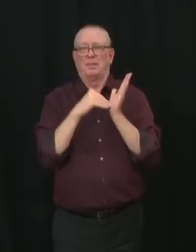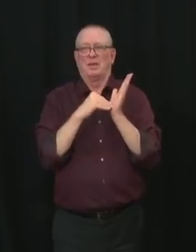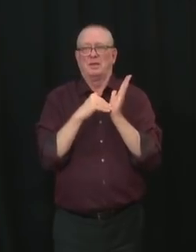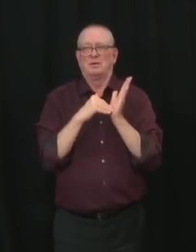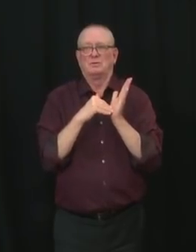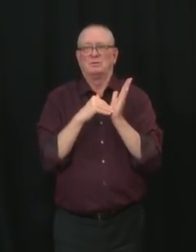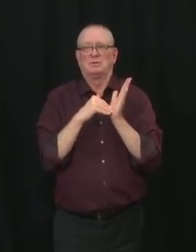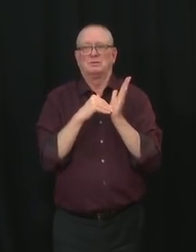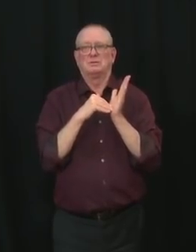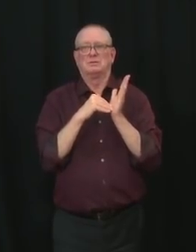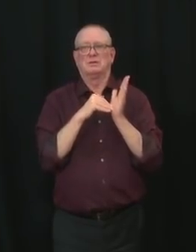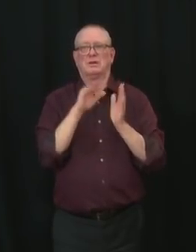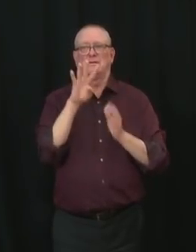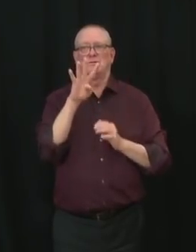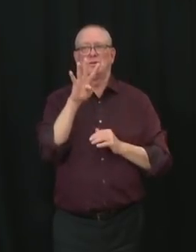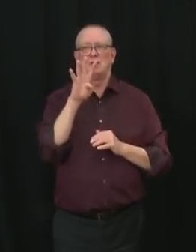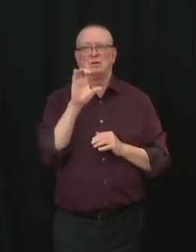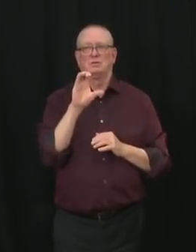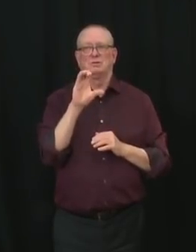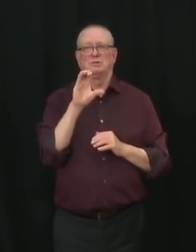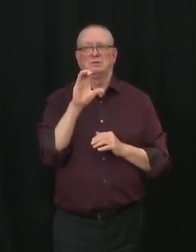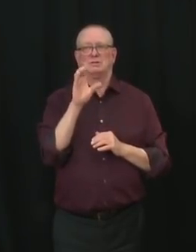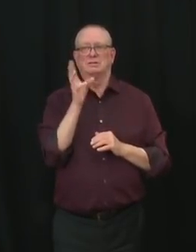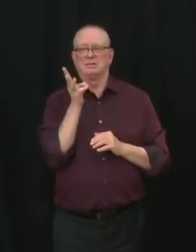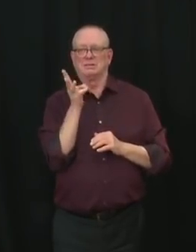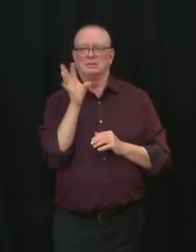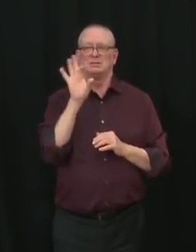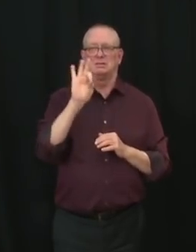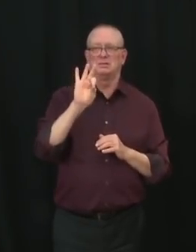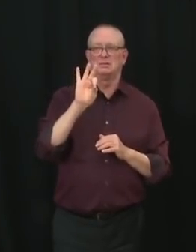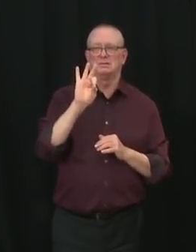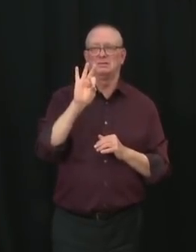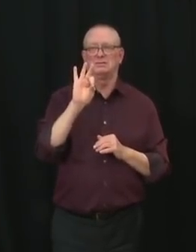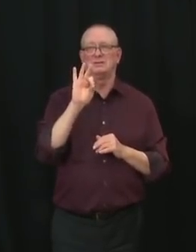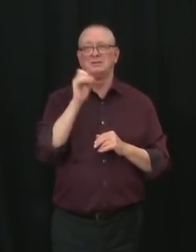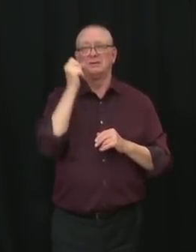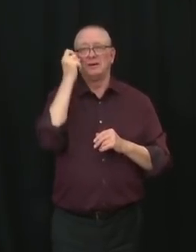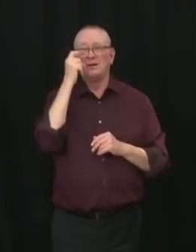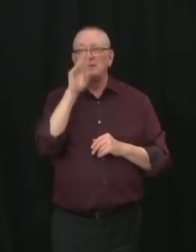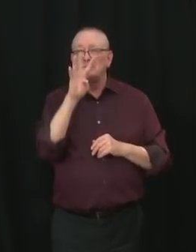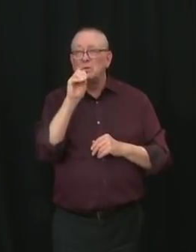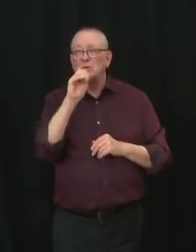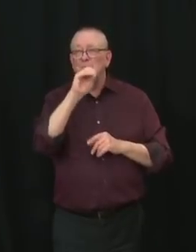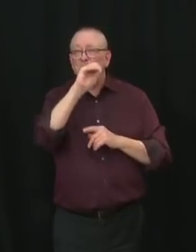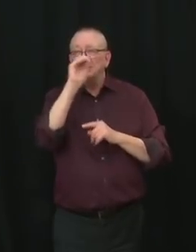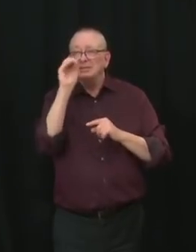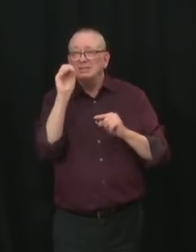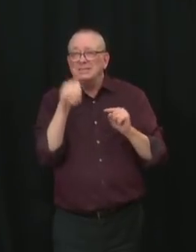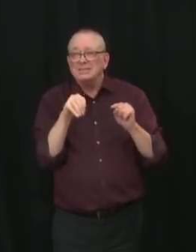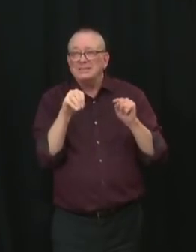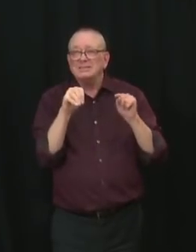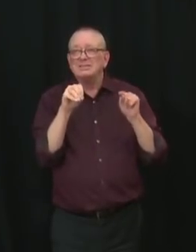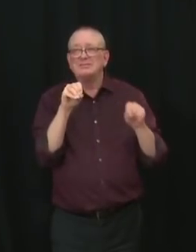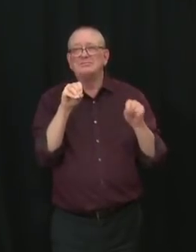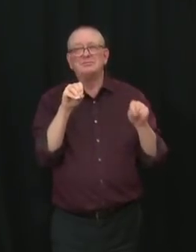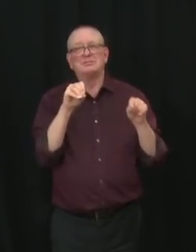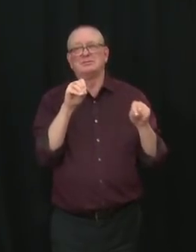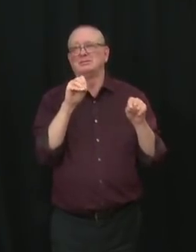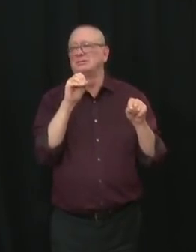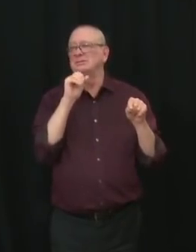those are incidental. That is to say, they were not admitted to hospital because of COVID, but they've subsequently tested